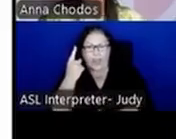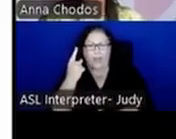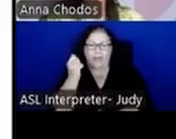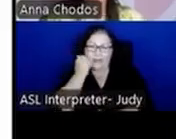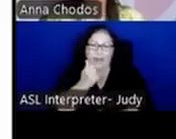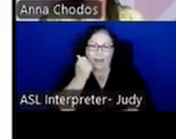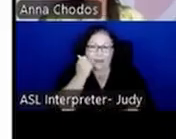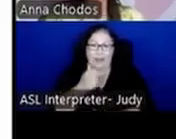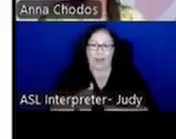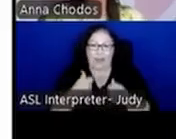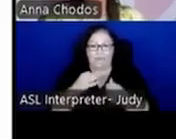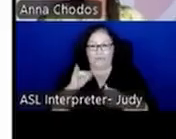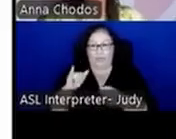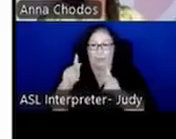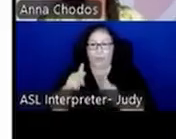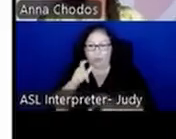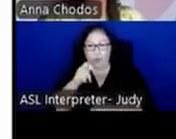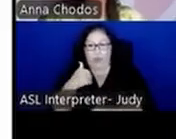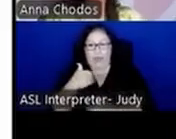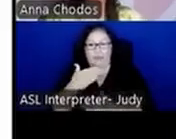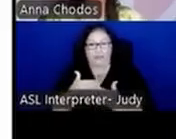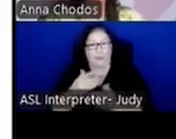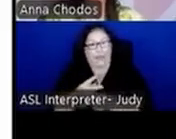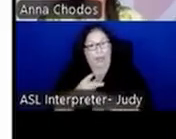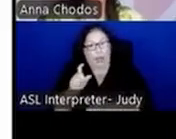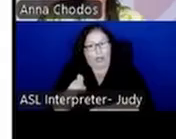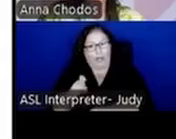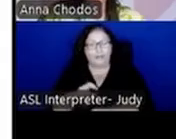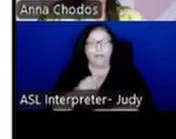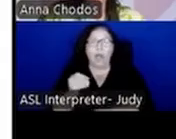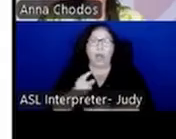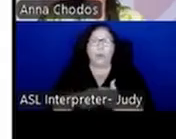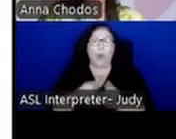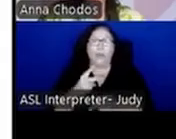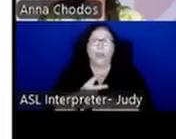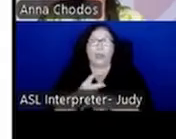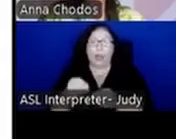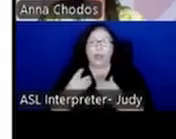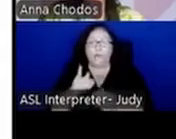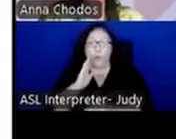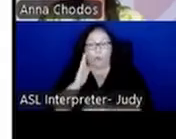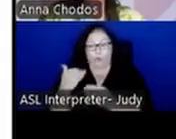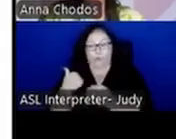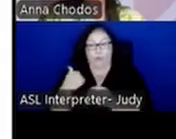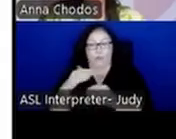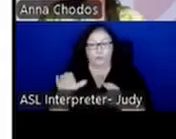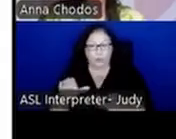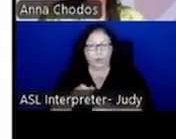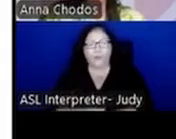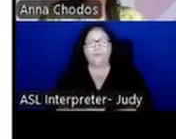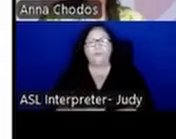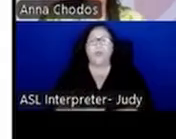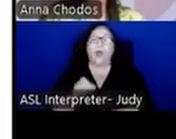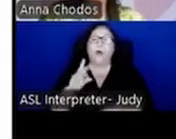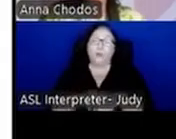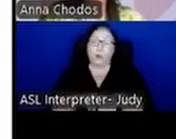person who has some care needs, and then what the caregiver is responsible for and doing. And of course, using sort of an